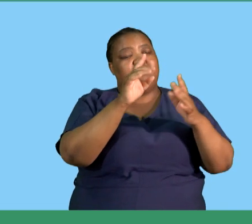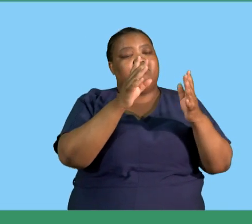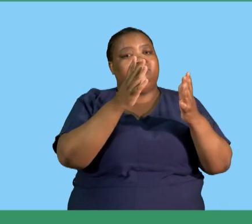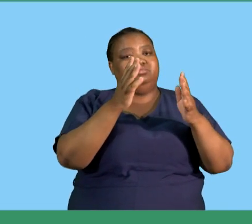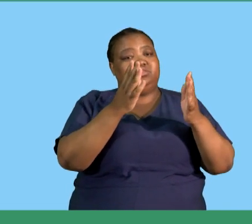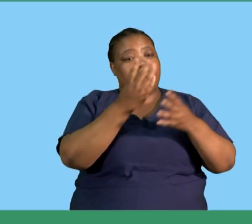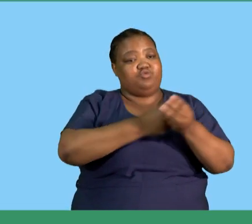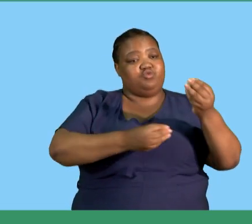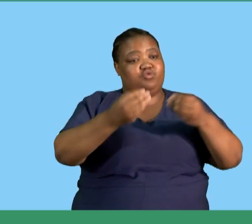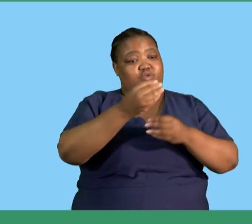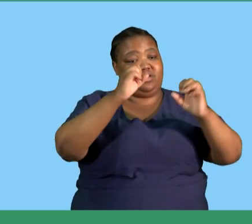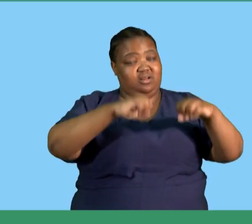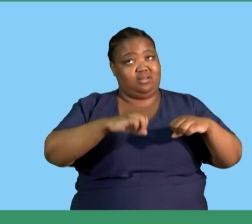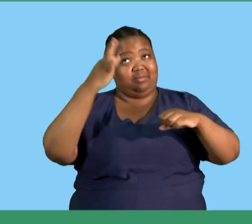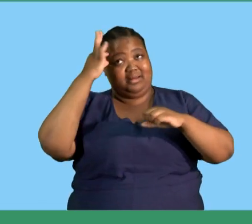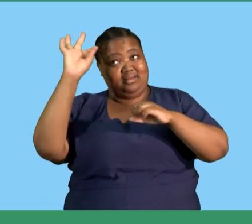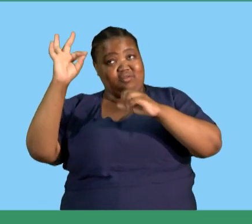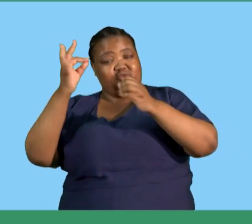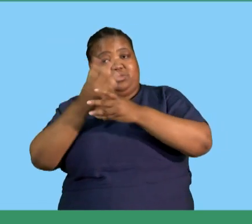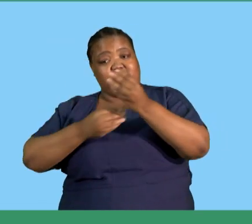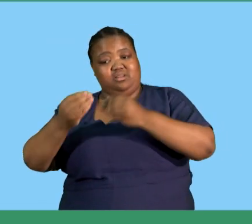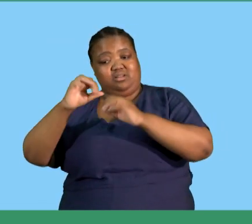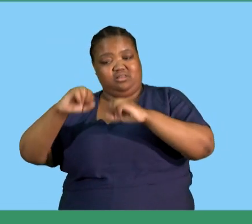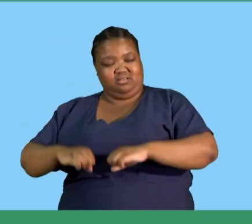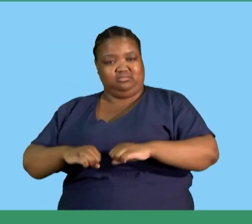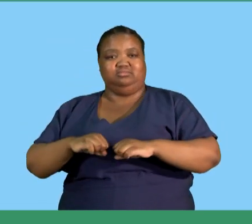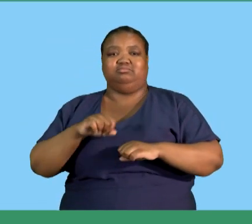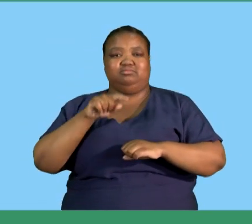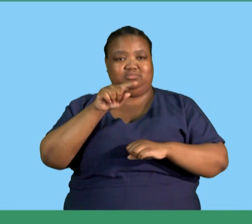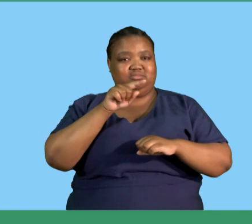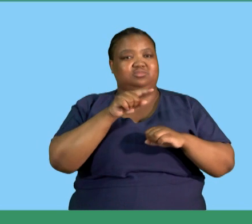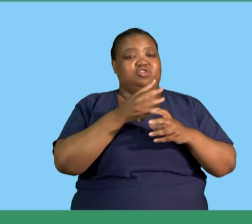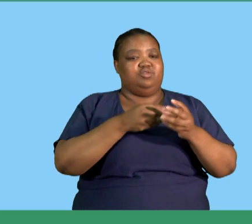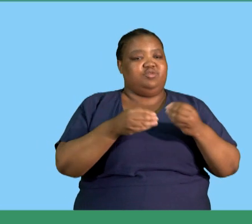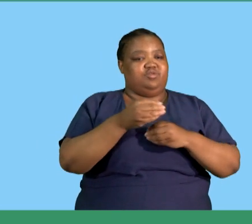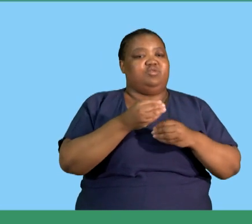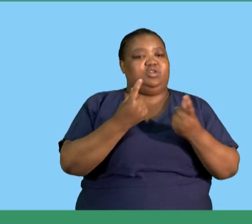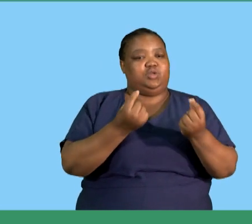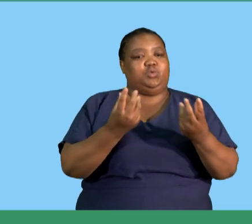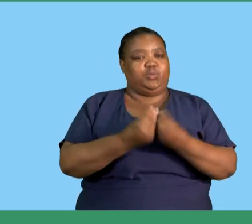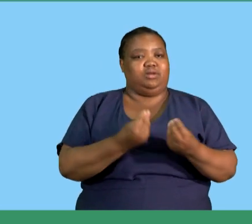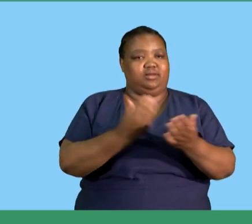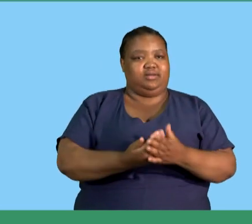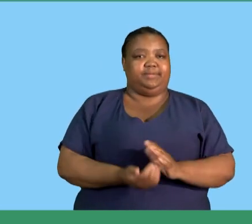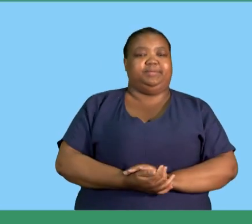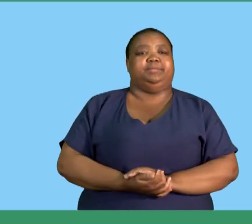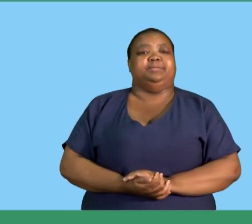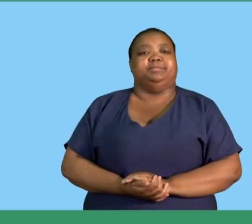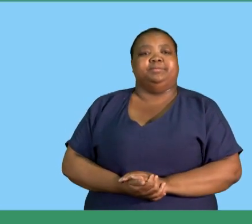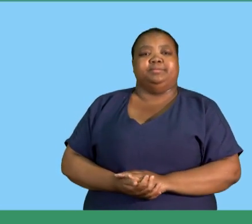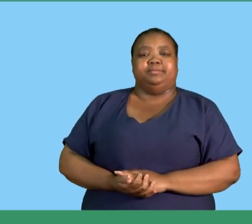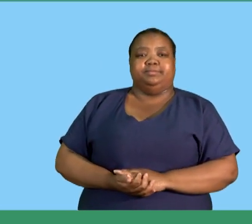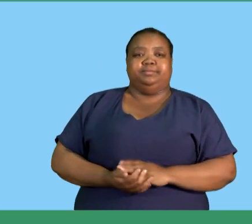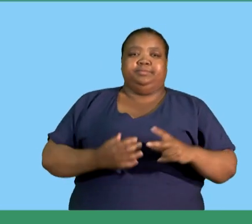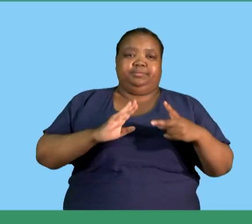favorable trade agreements with the government to avoid all the drama, basically. And then now we go